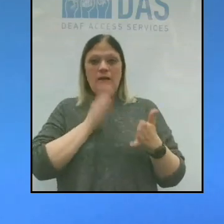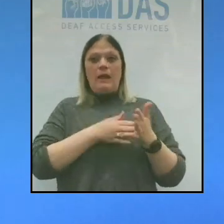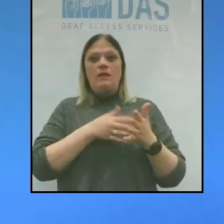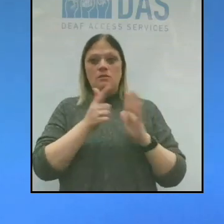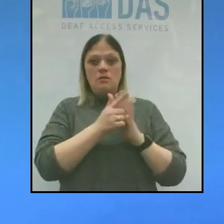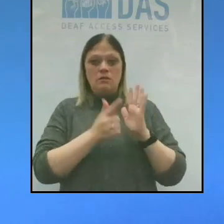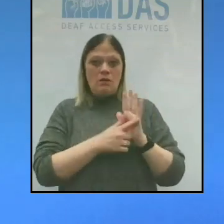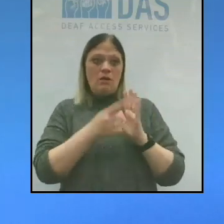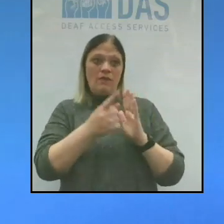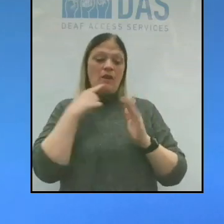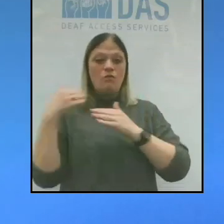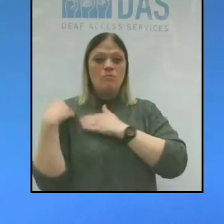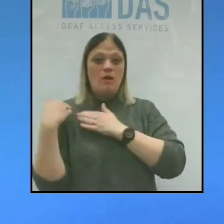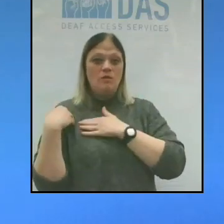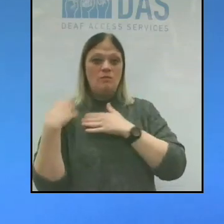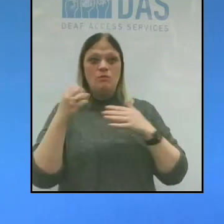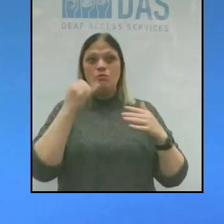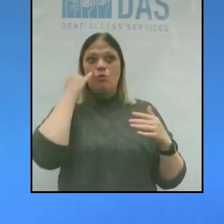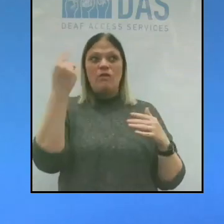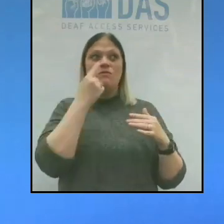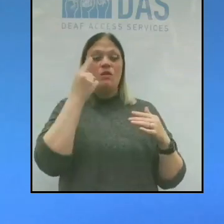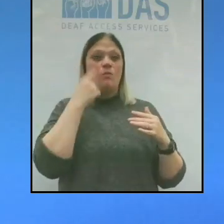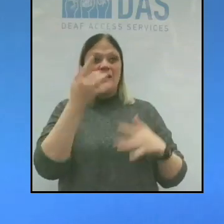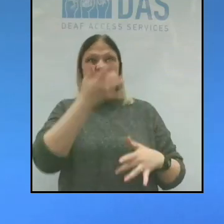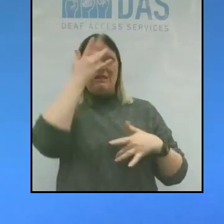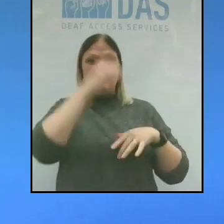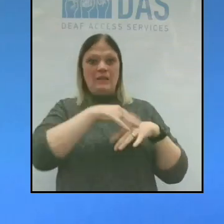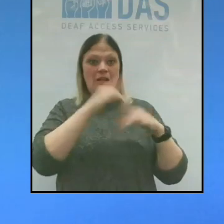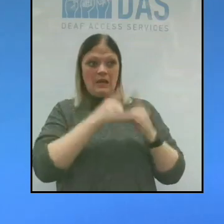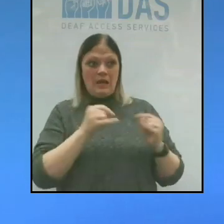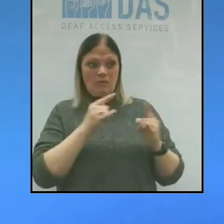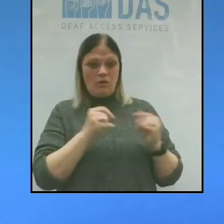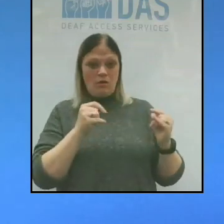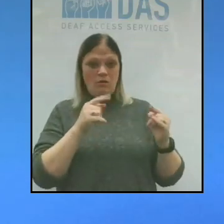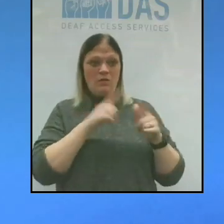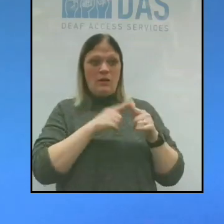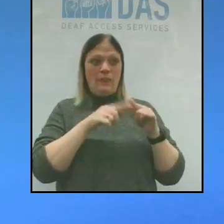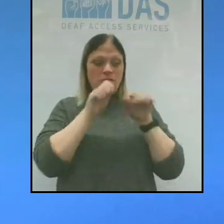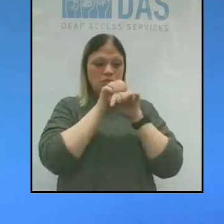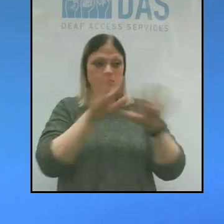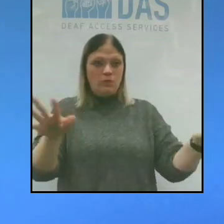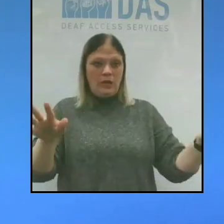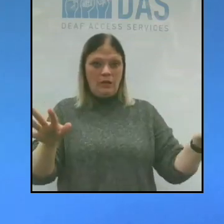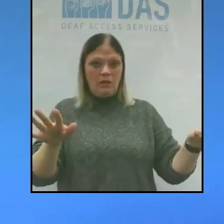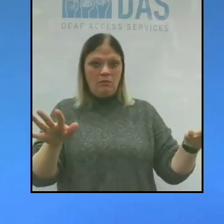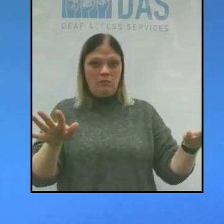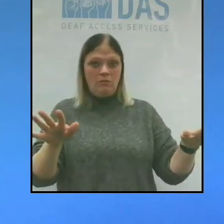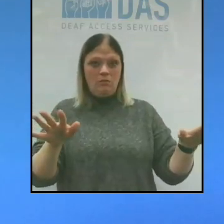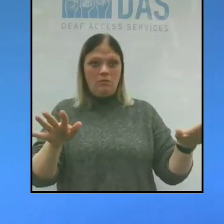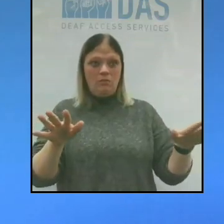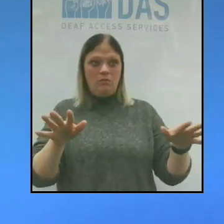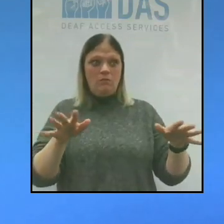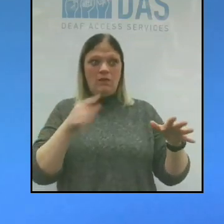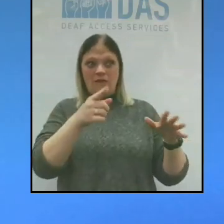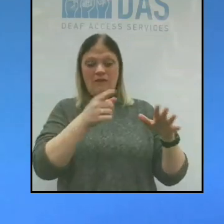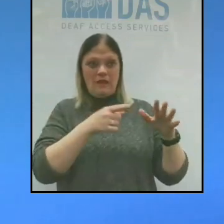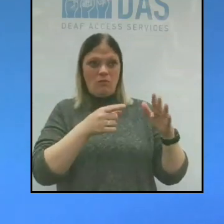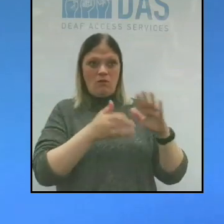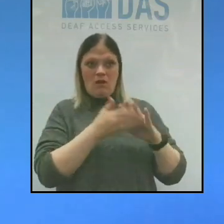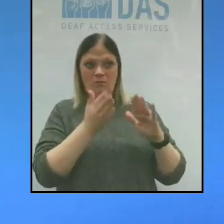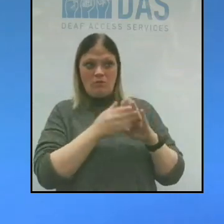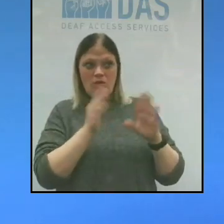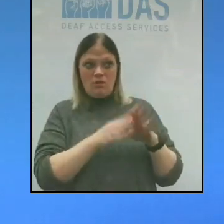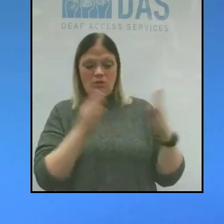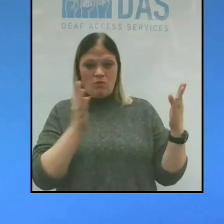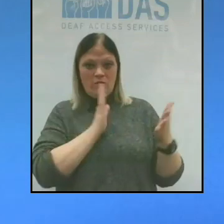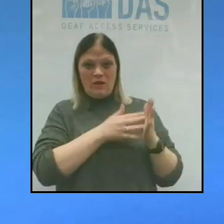and are liable for it. So if somebody got sick at a campground and it was community transmission and those were improperly operating,